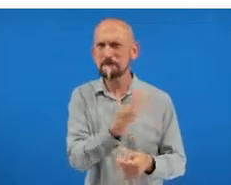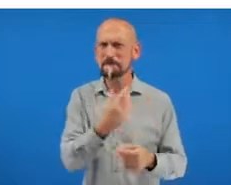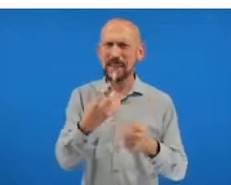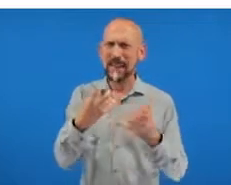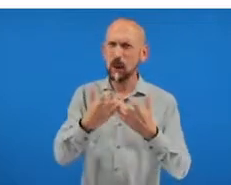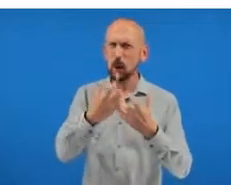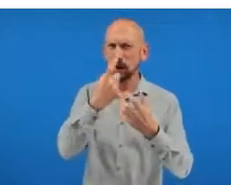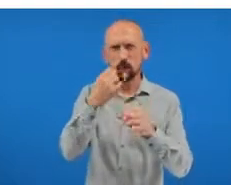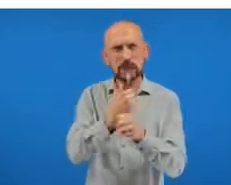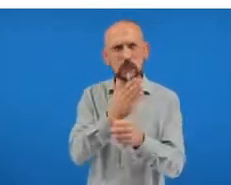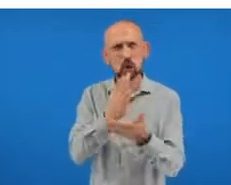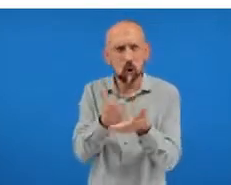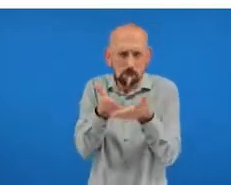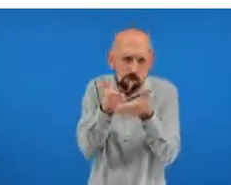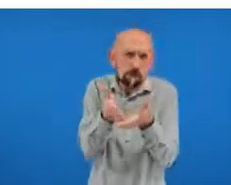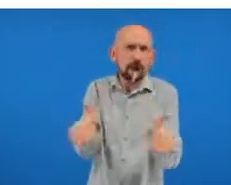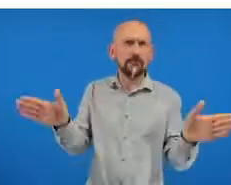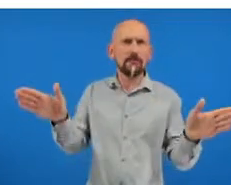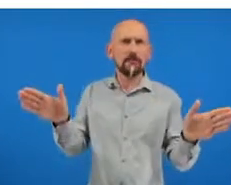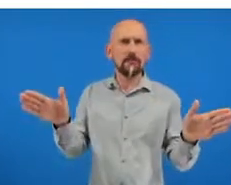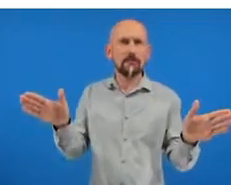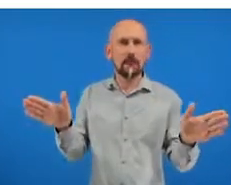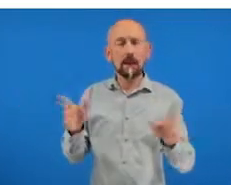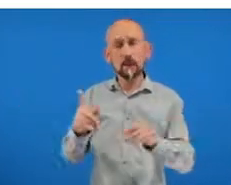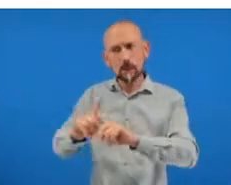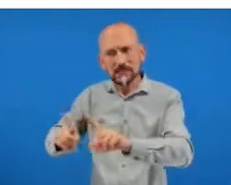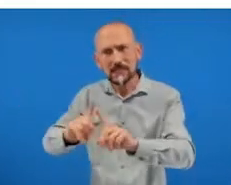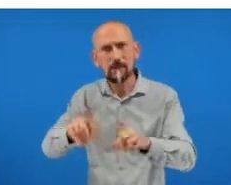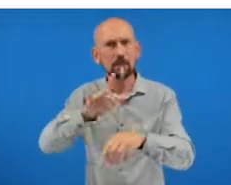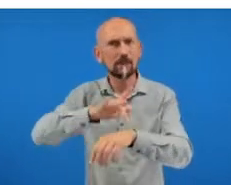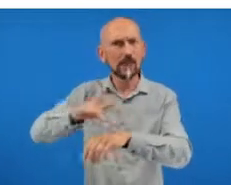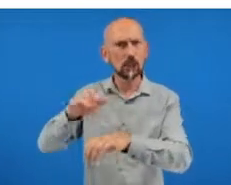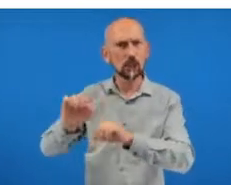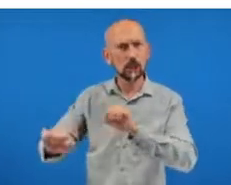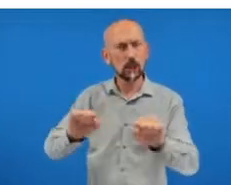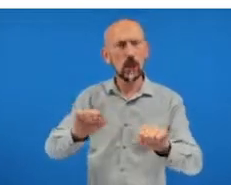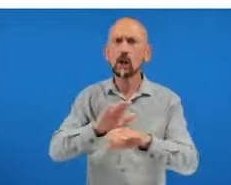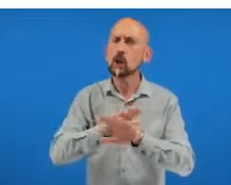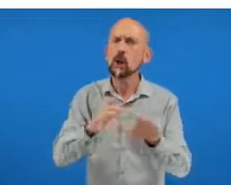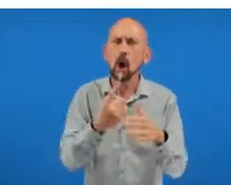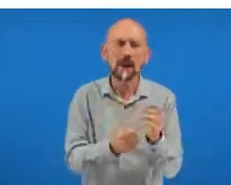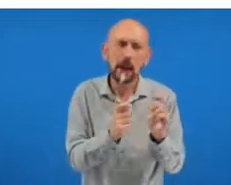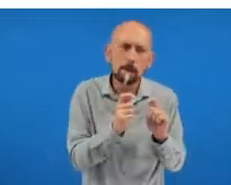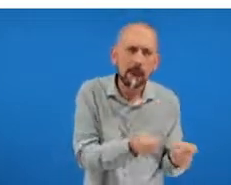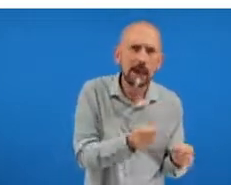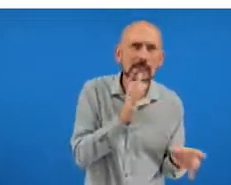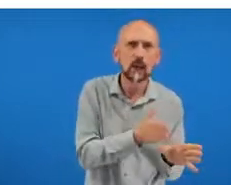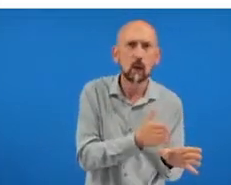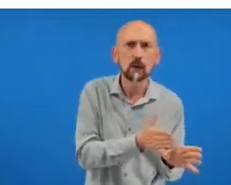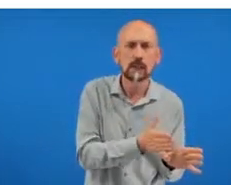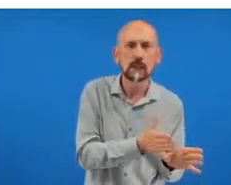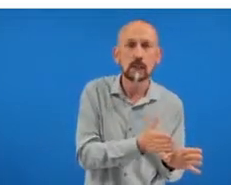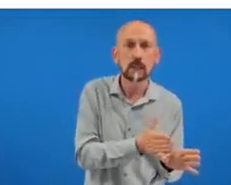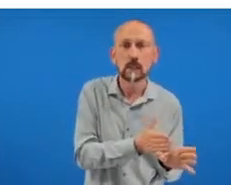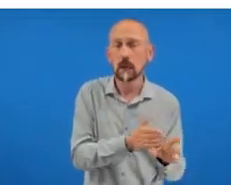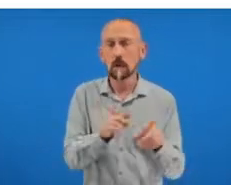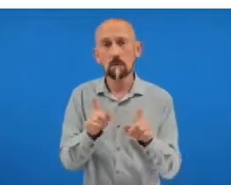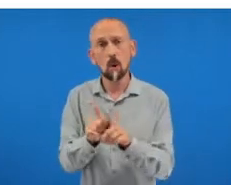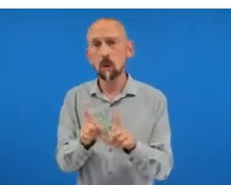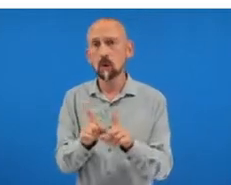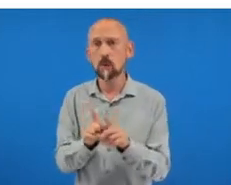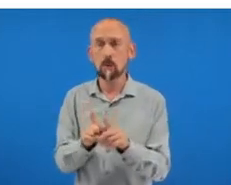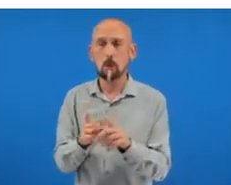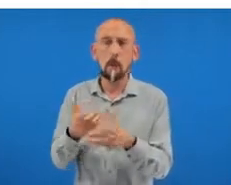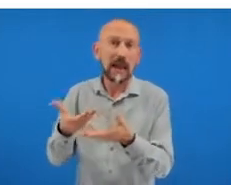across our psychological professional groupings, so not just applied psychologists, but our counselling